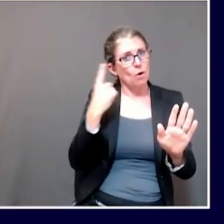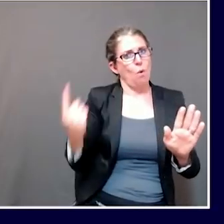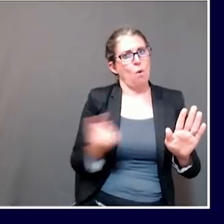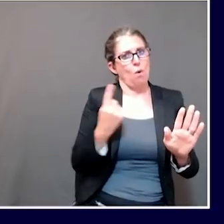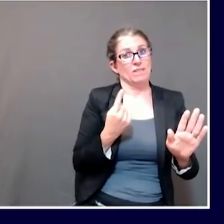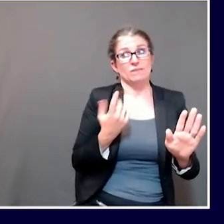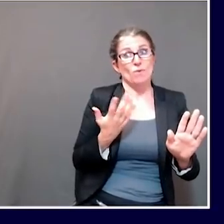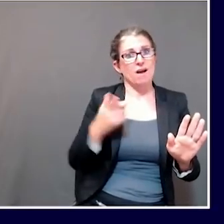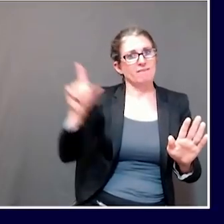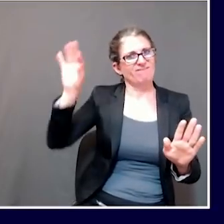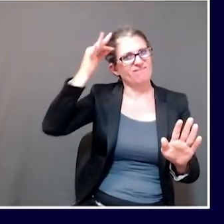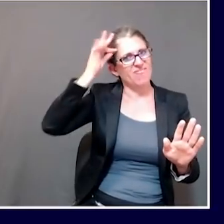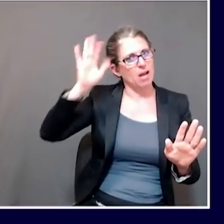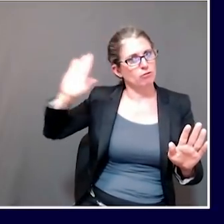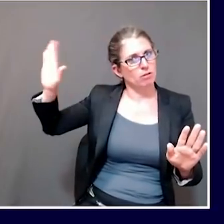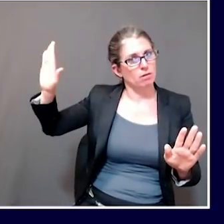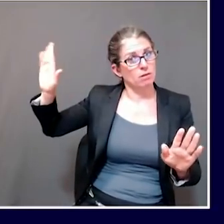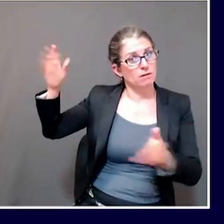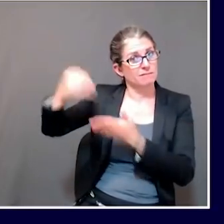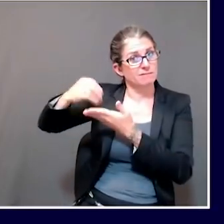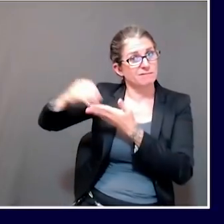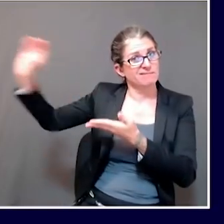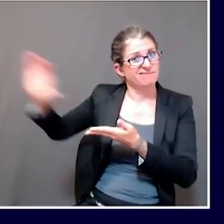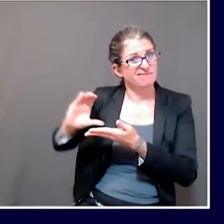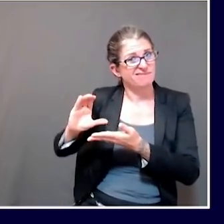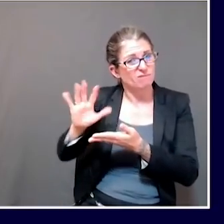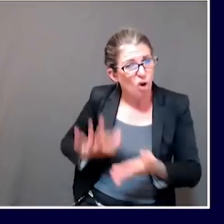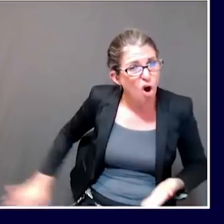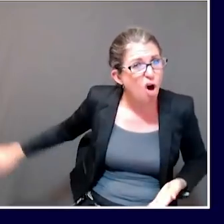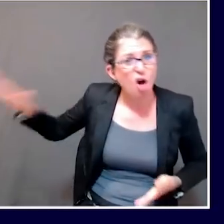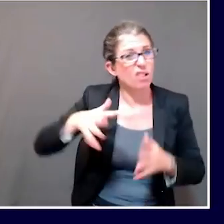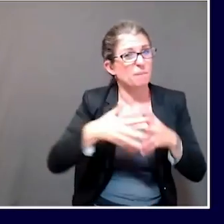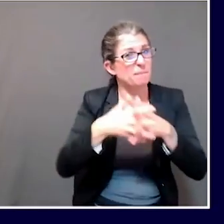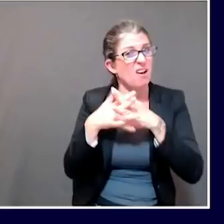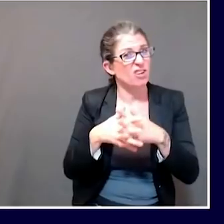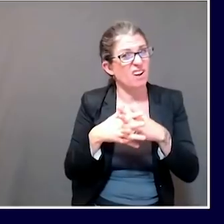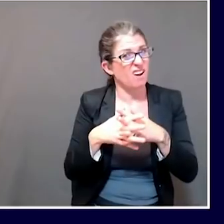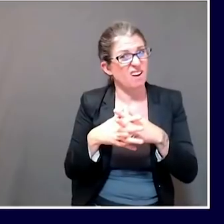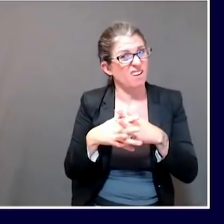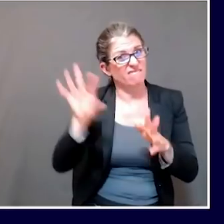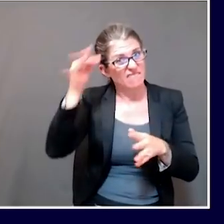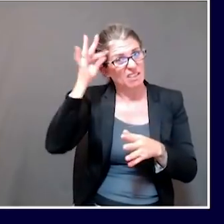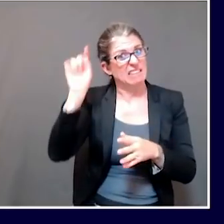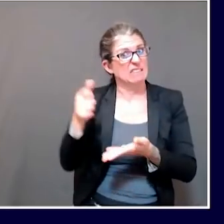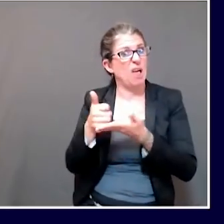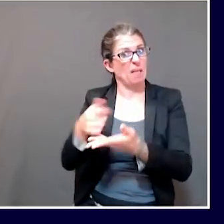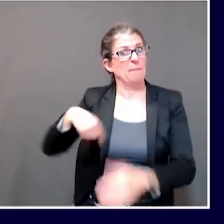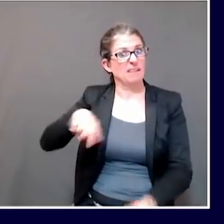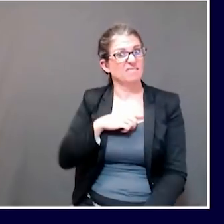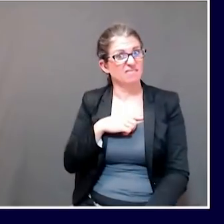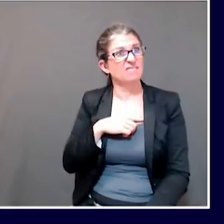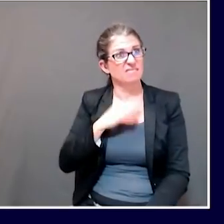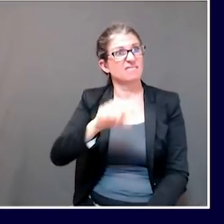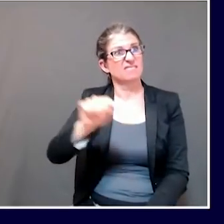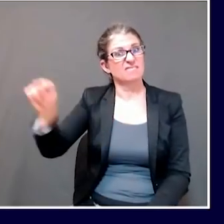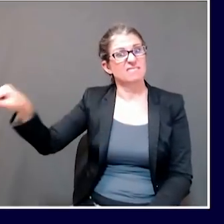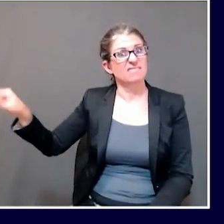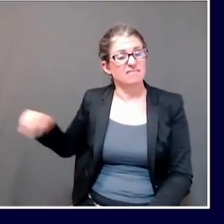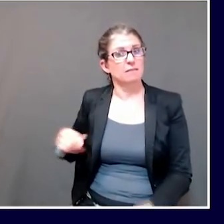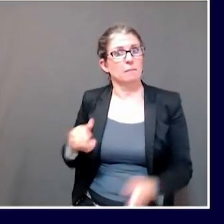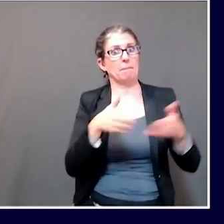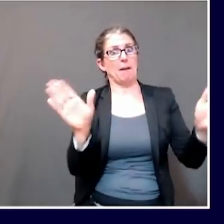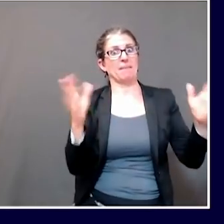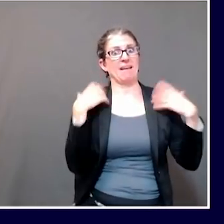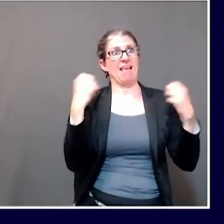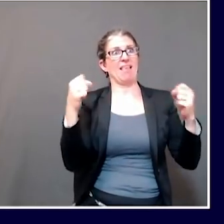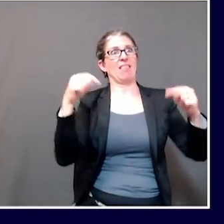All states are in a difficult position right now, and assistance from the federal government, at least as to the public health side, which is all I can speak of, at